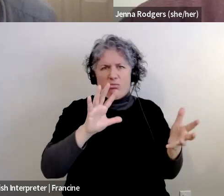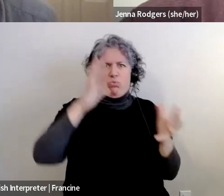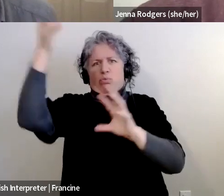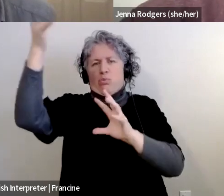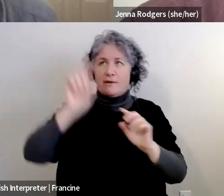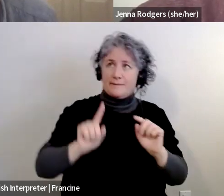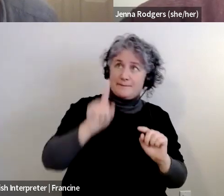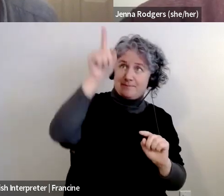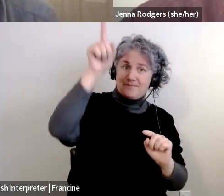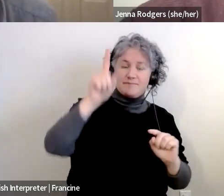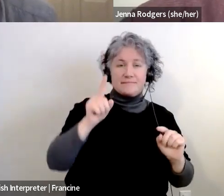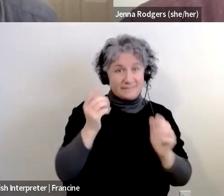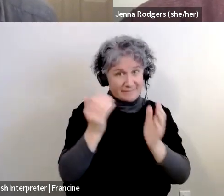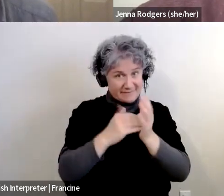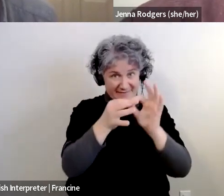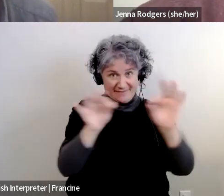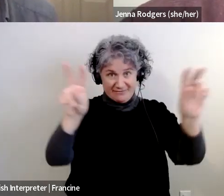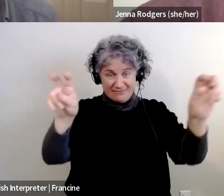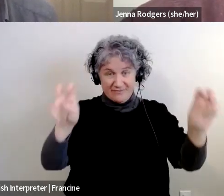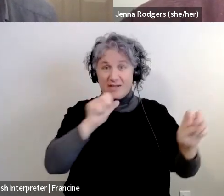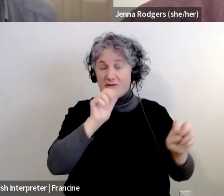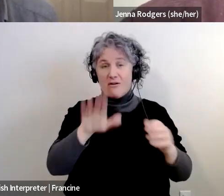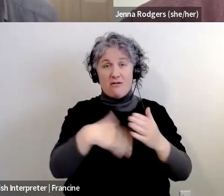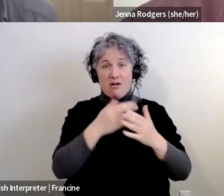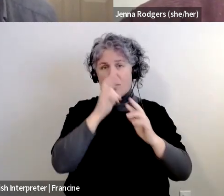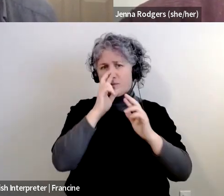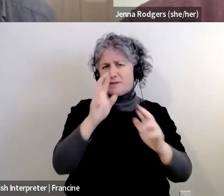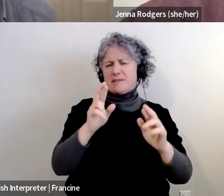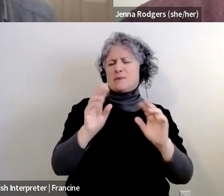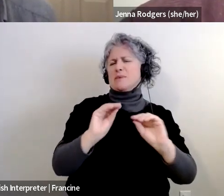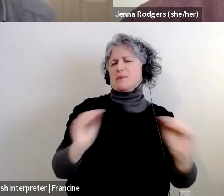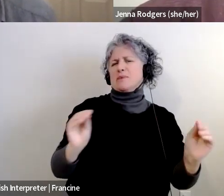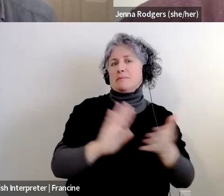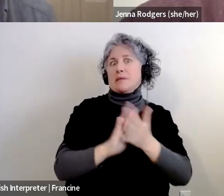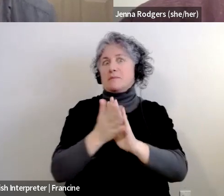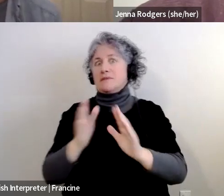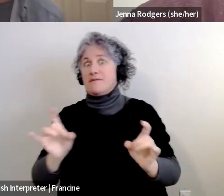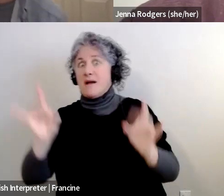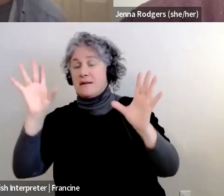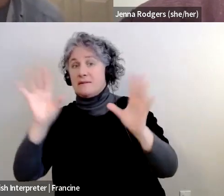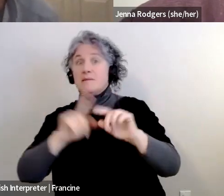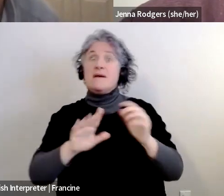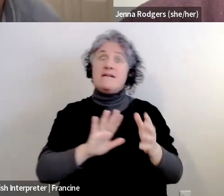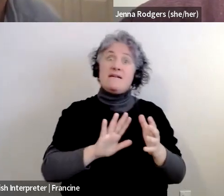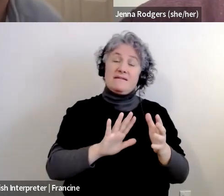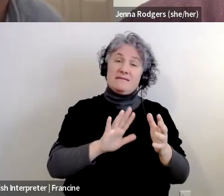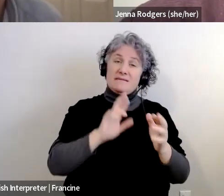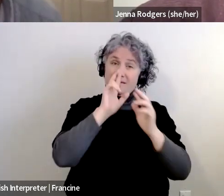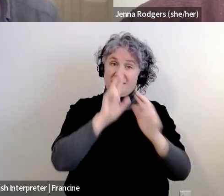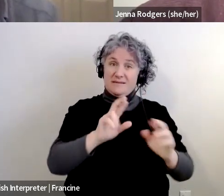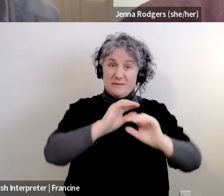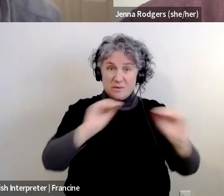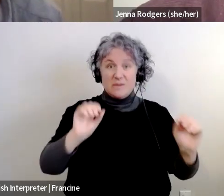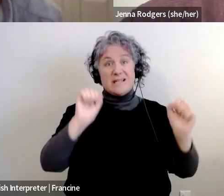but all violence starts with disrespect. So the pyramid, we think that demonstrates how power